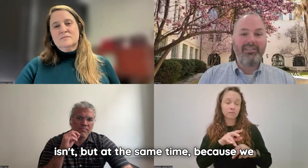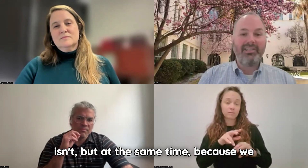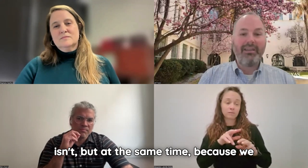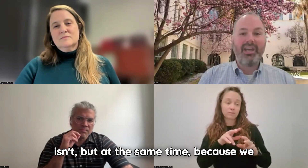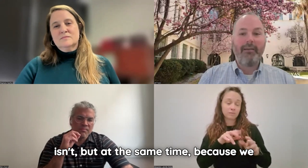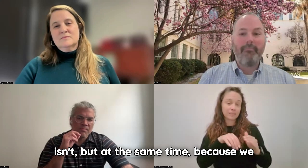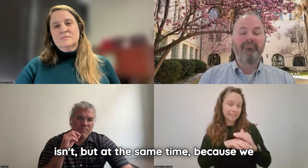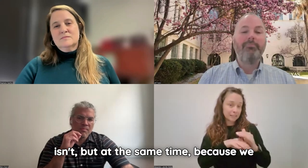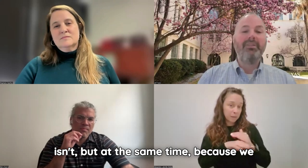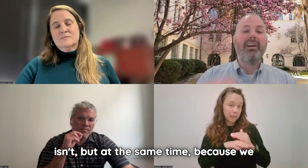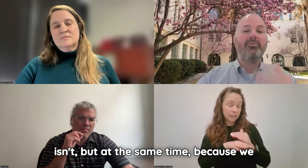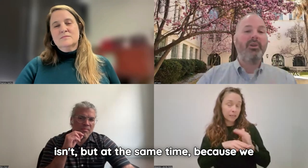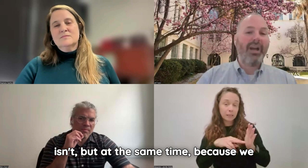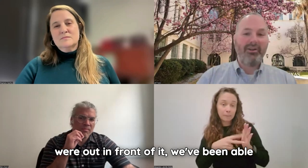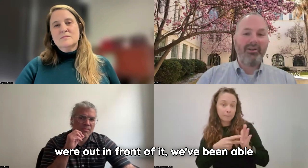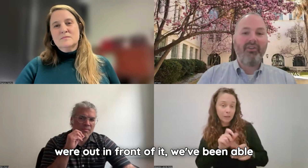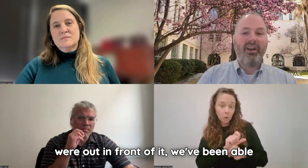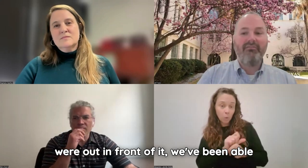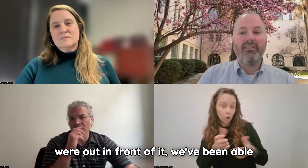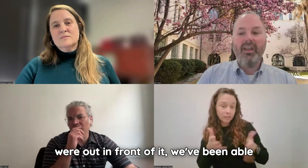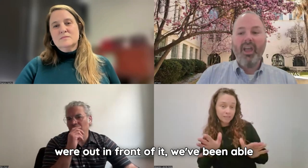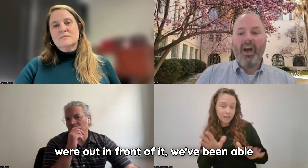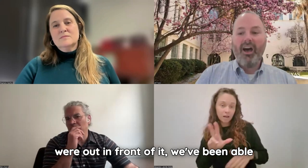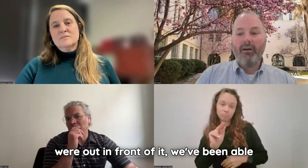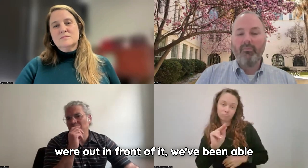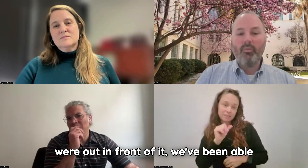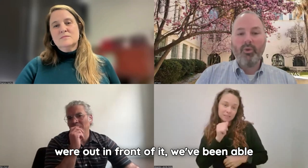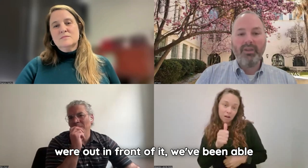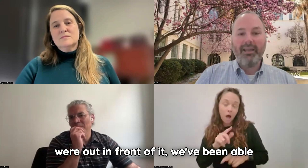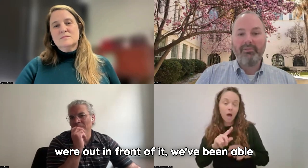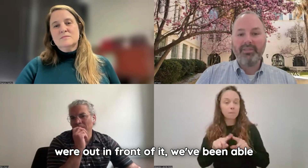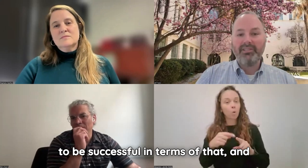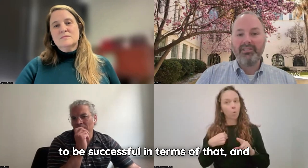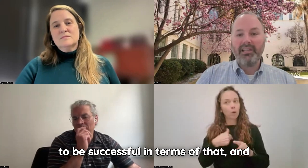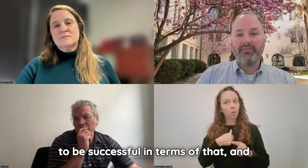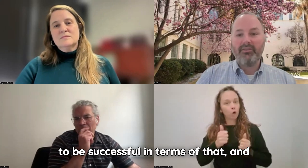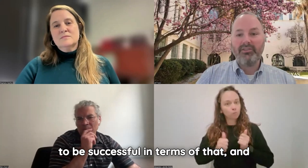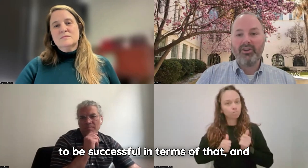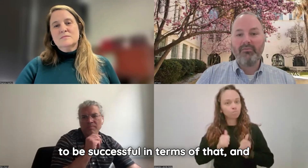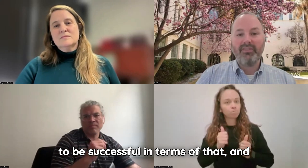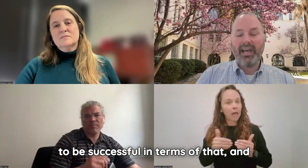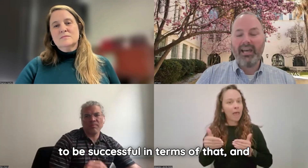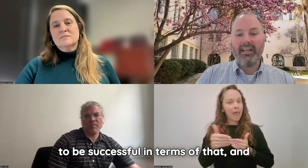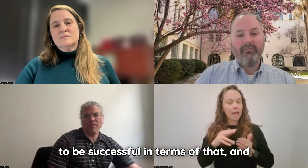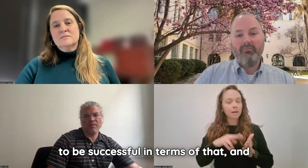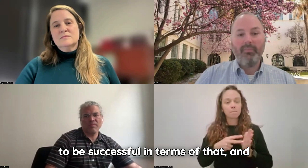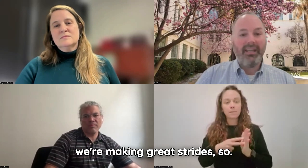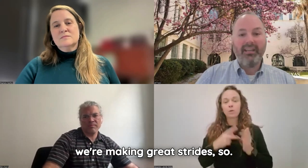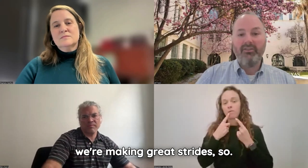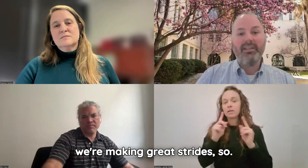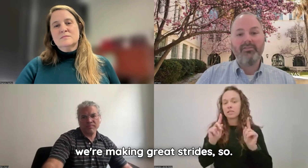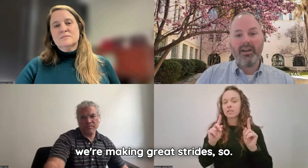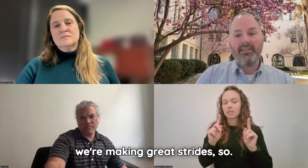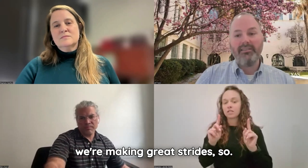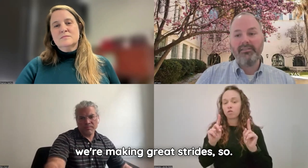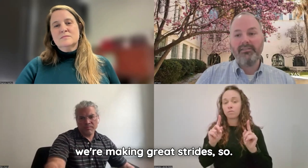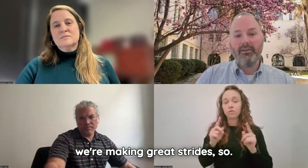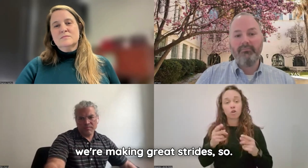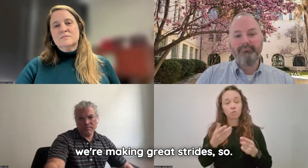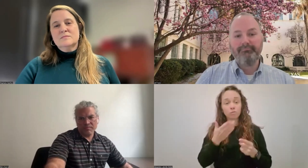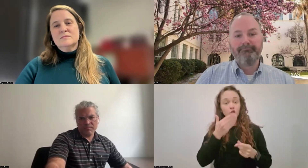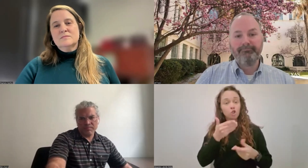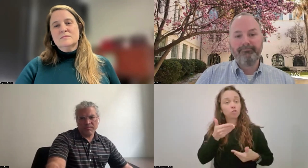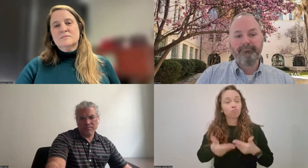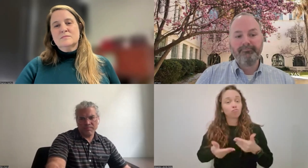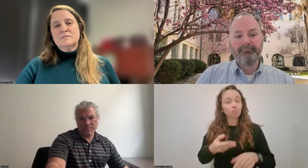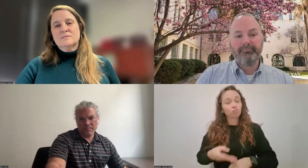isn't. But at the same time, because we were out in front of it, we've been able to be successful in terms of that, and we're making great strides.